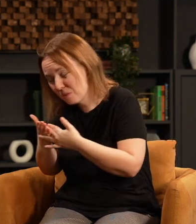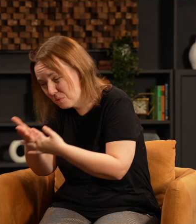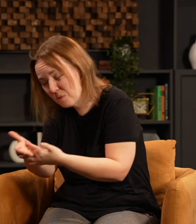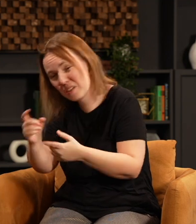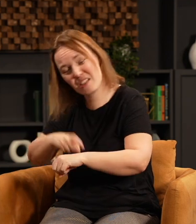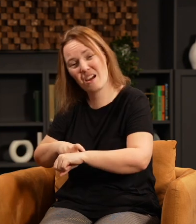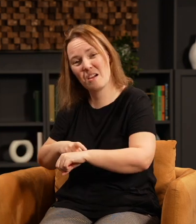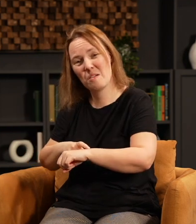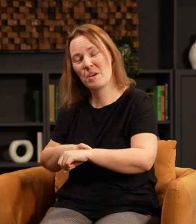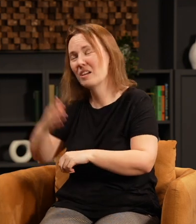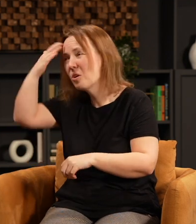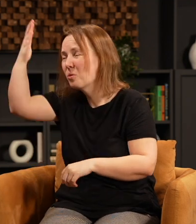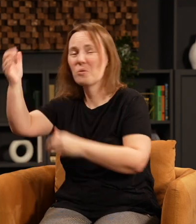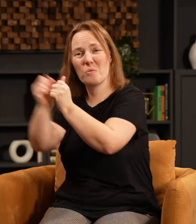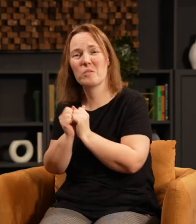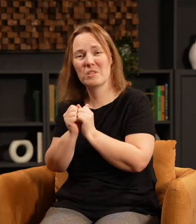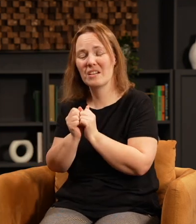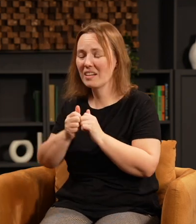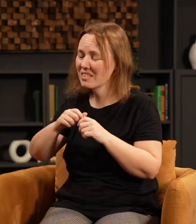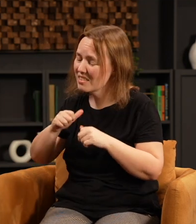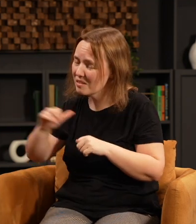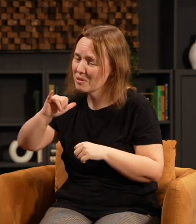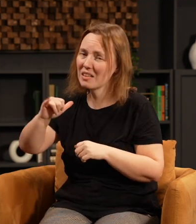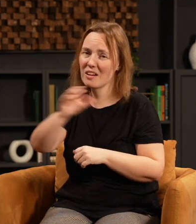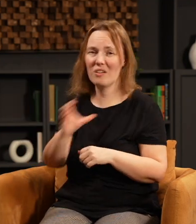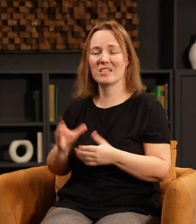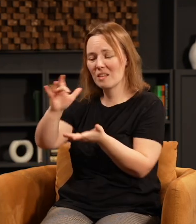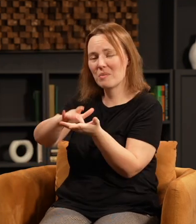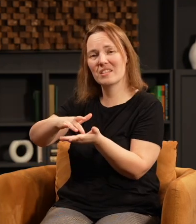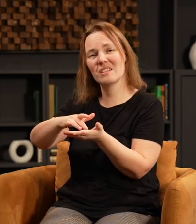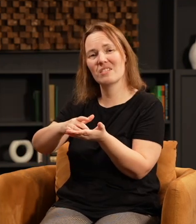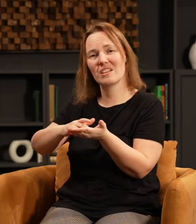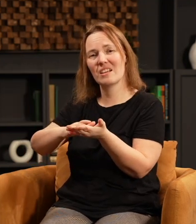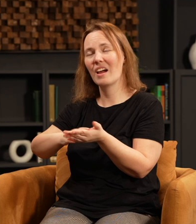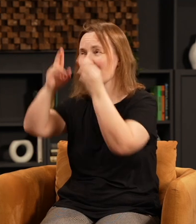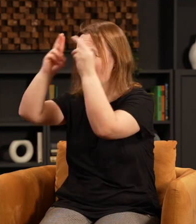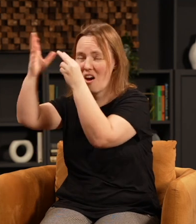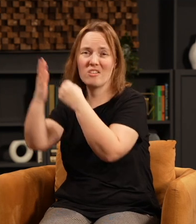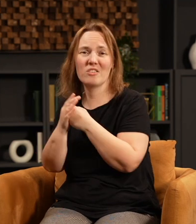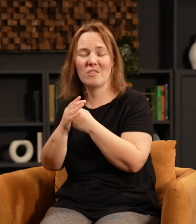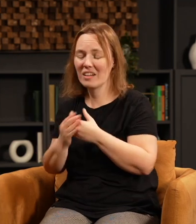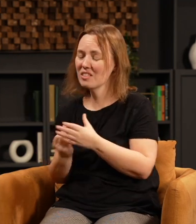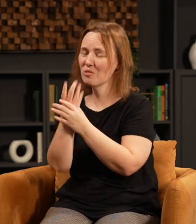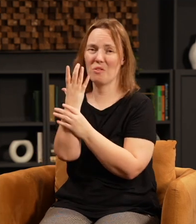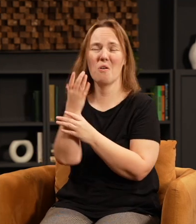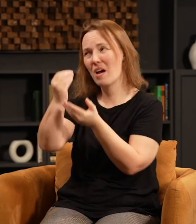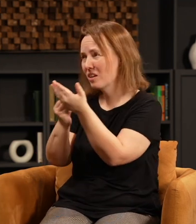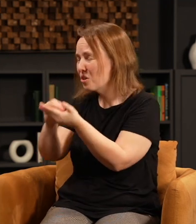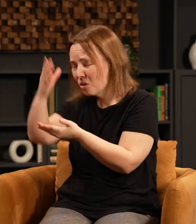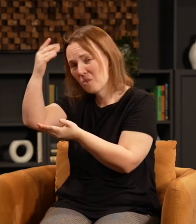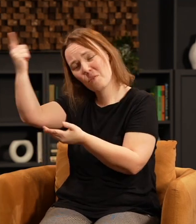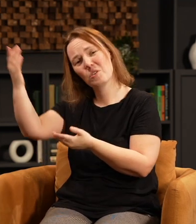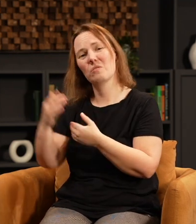can still be like Christ. In the midst of it, I can still honor you. I can still grow. I can still learn from you and